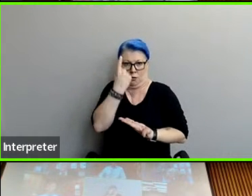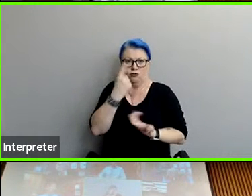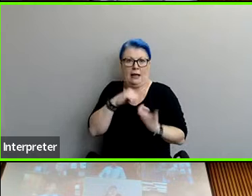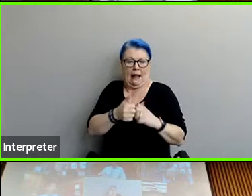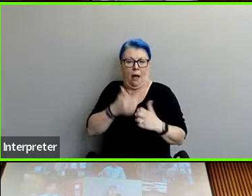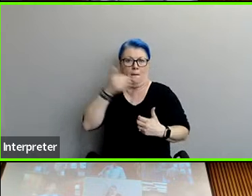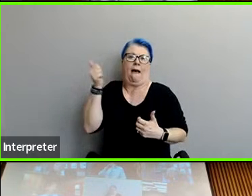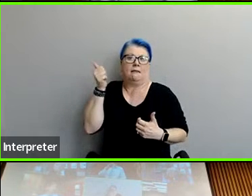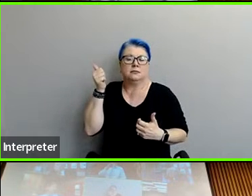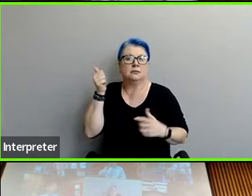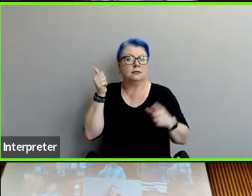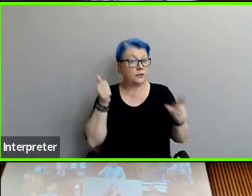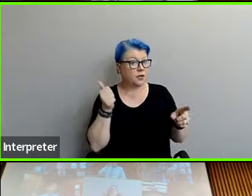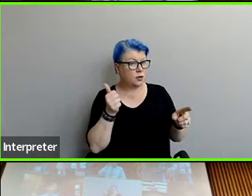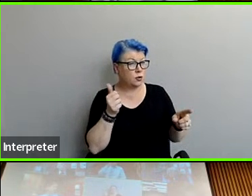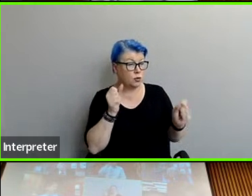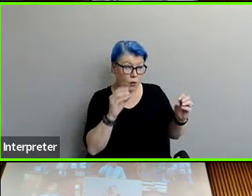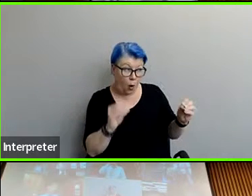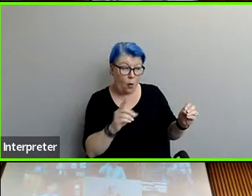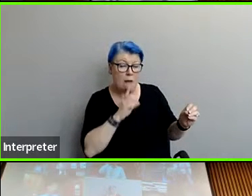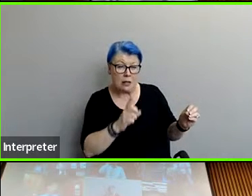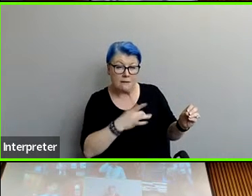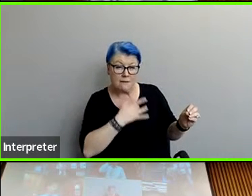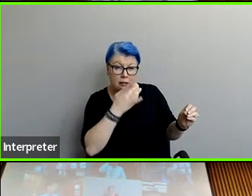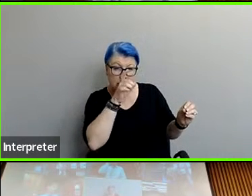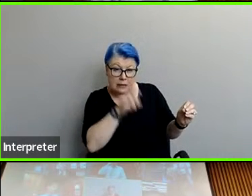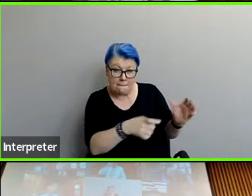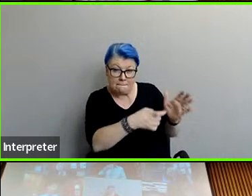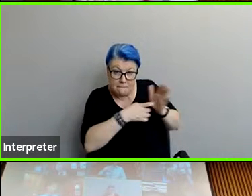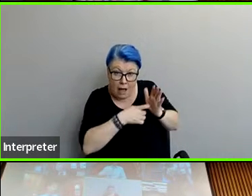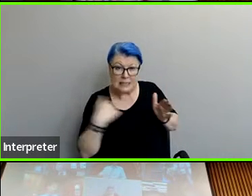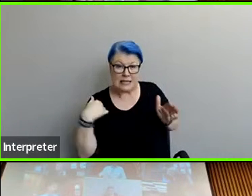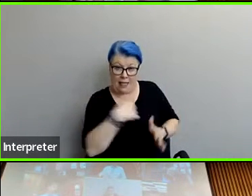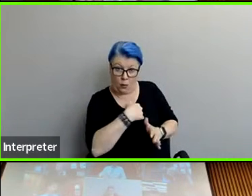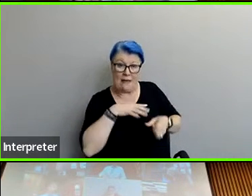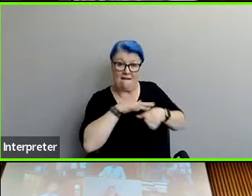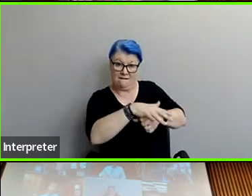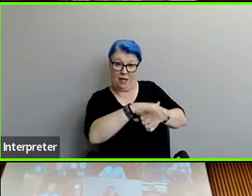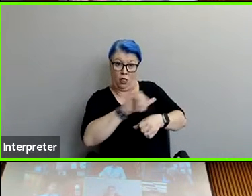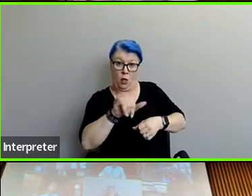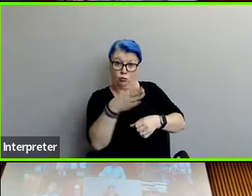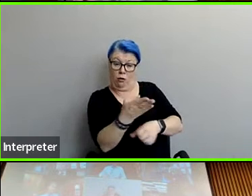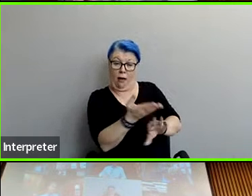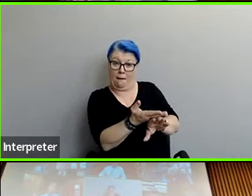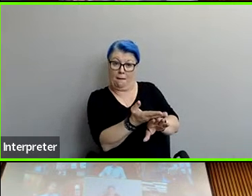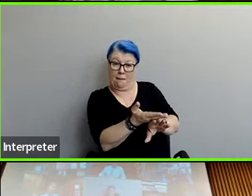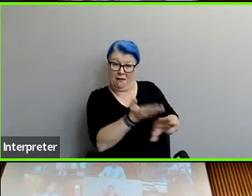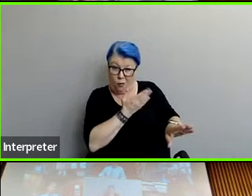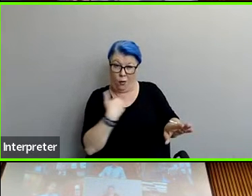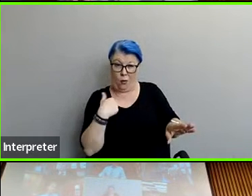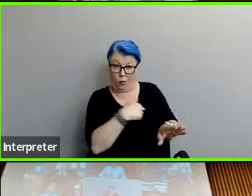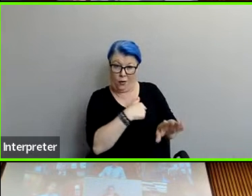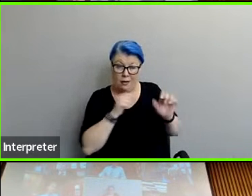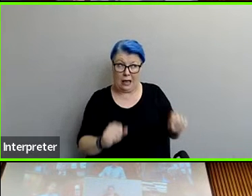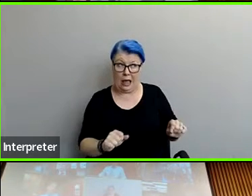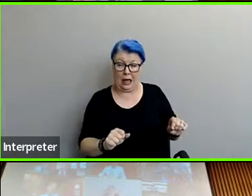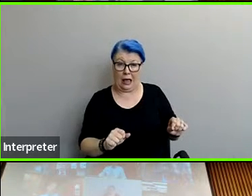that it's a must that we in turn fill those vacancies first before we can